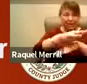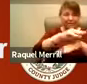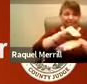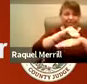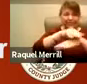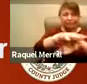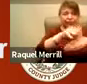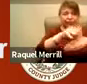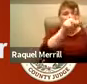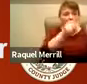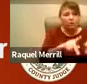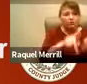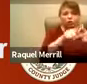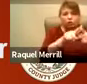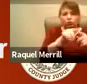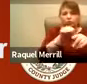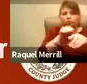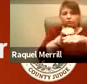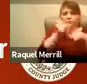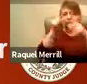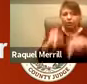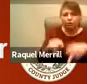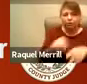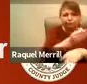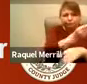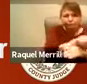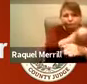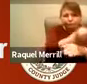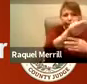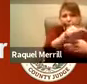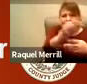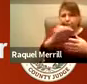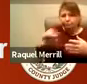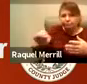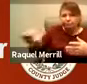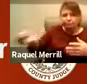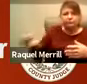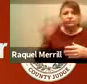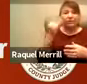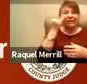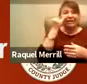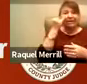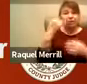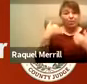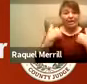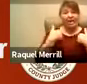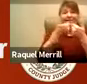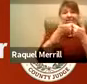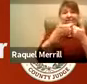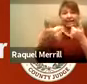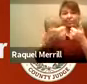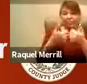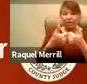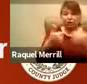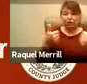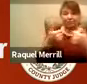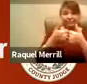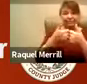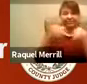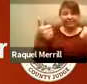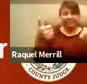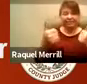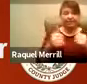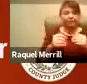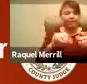person. So if we have separation, we have physical separation from